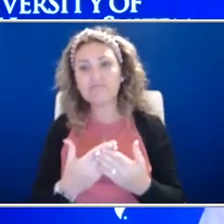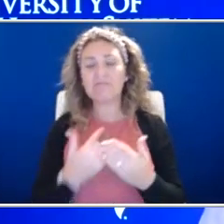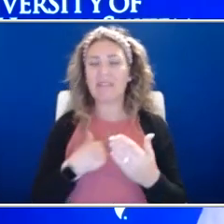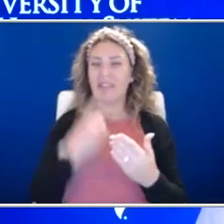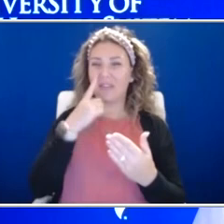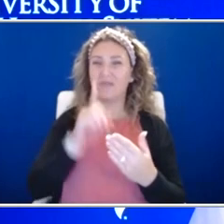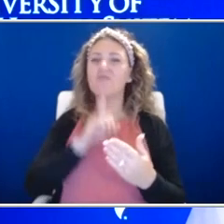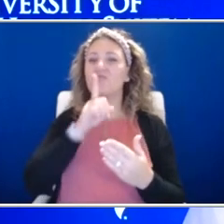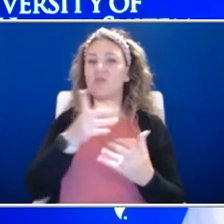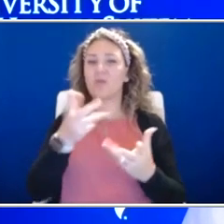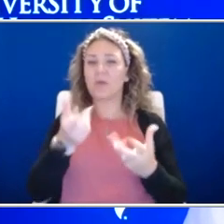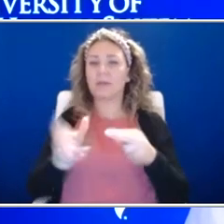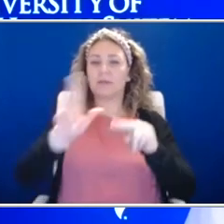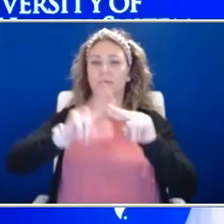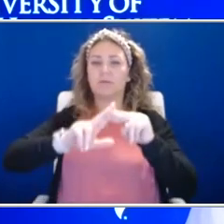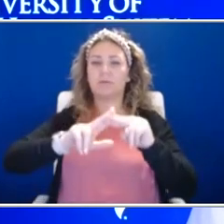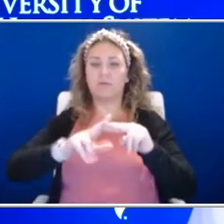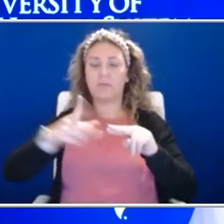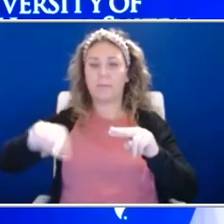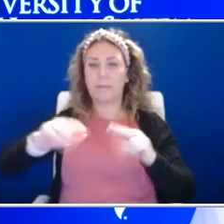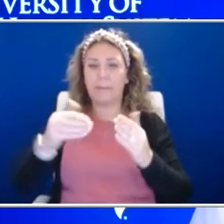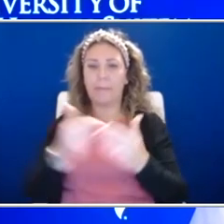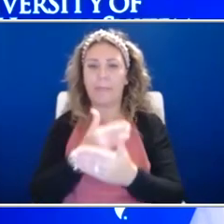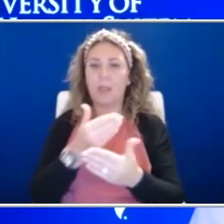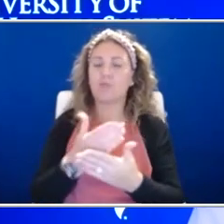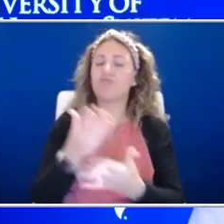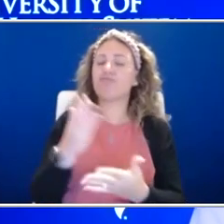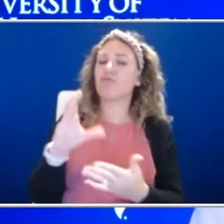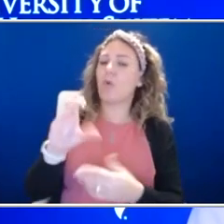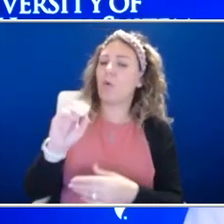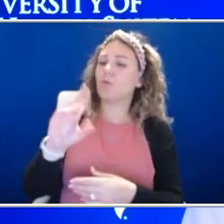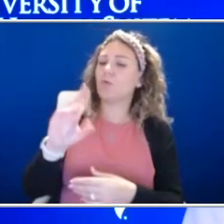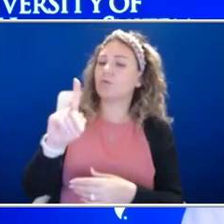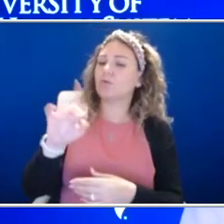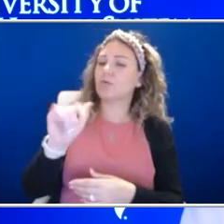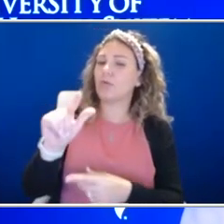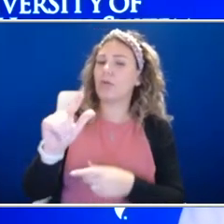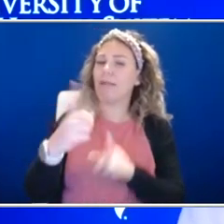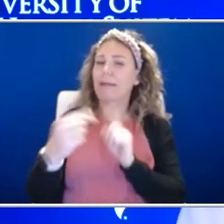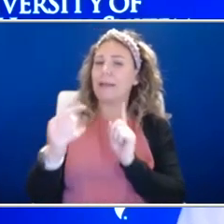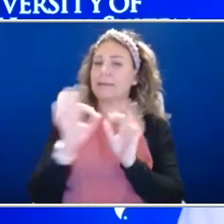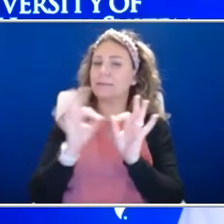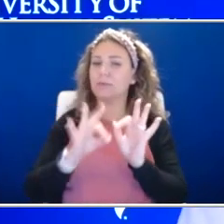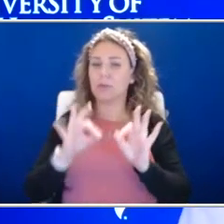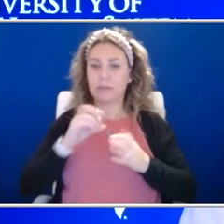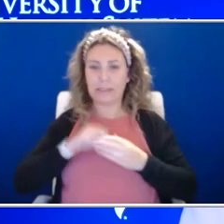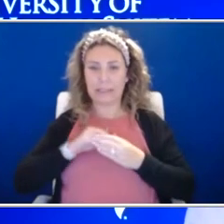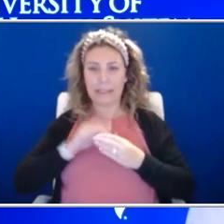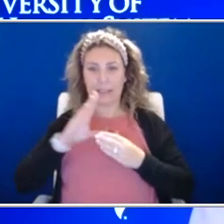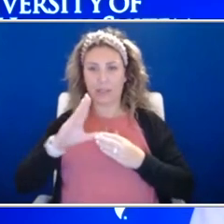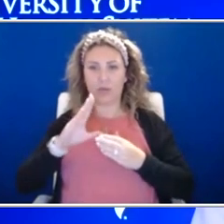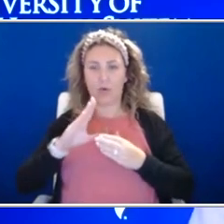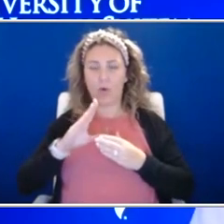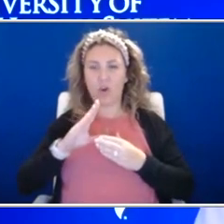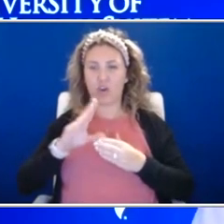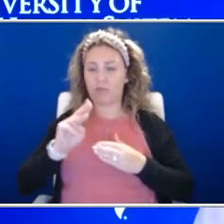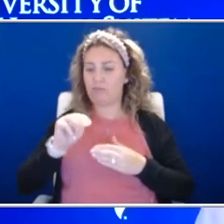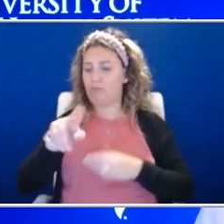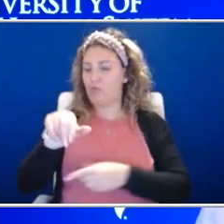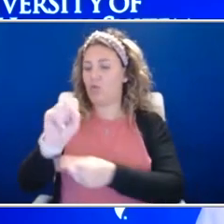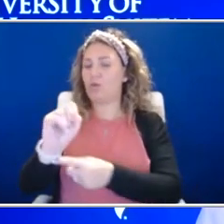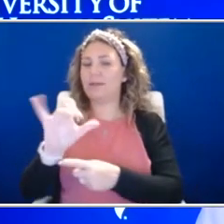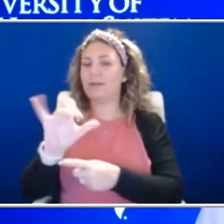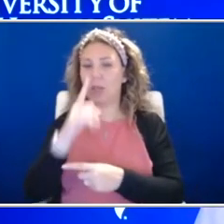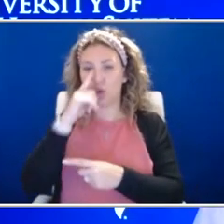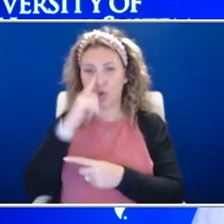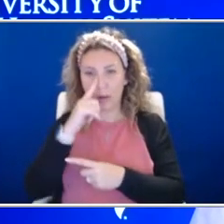to increase those mucosal antibodies, so those antibodies that are in your mucosal surfaces, like in your nasal passages,